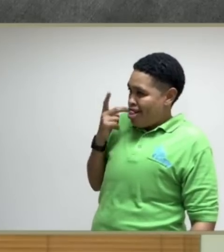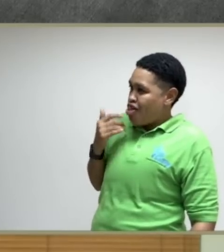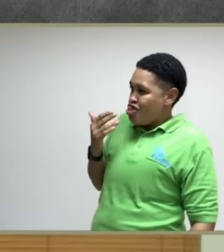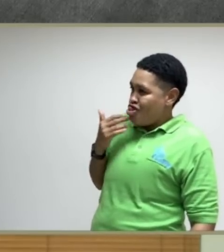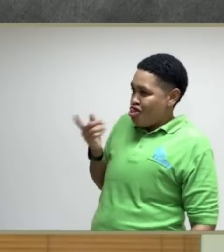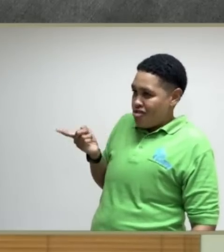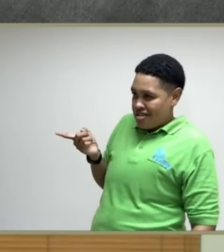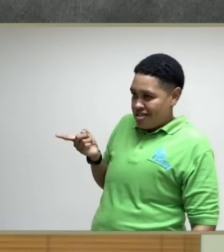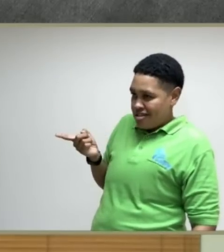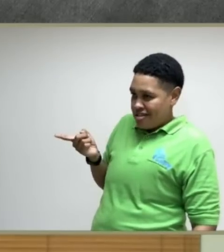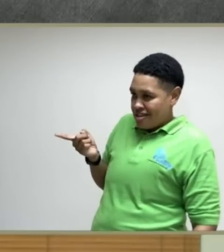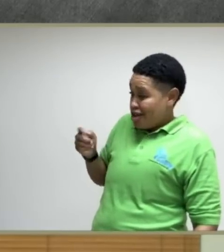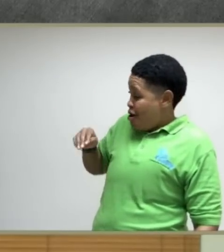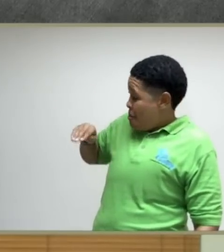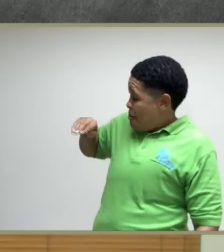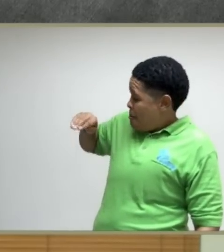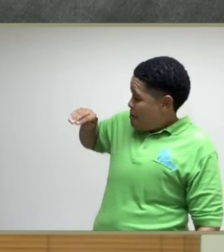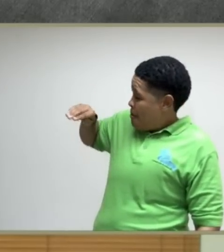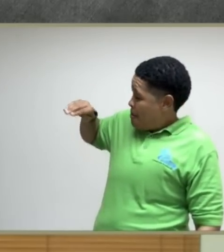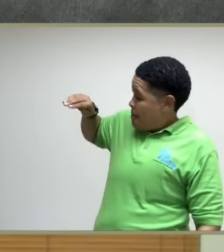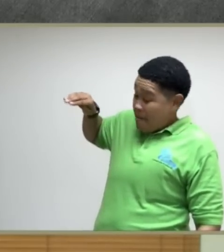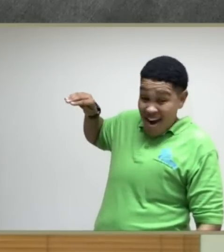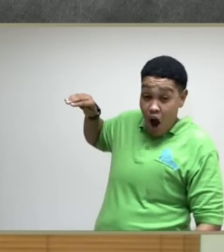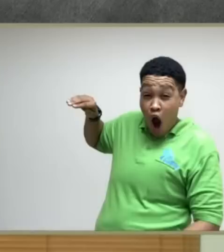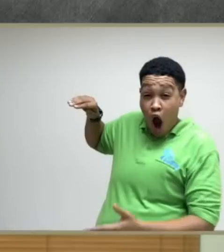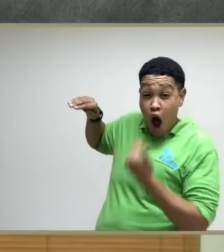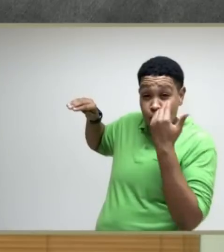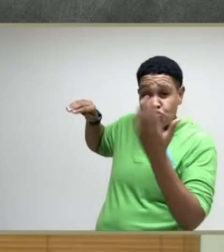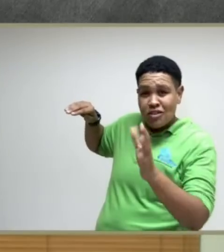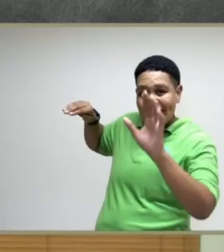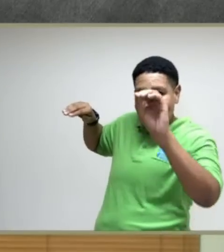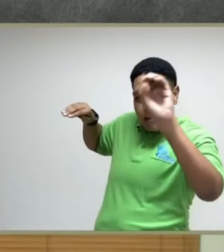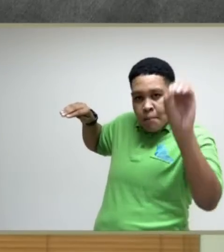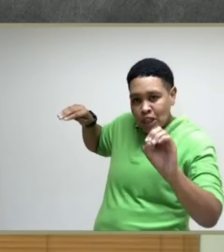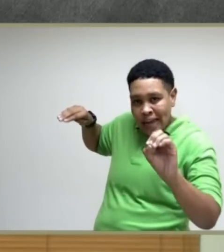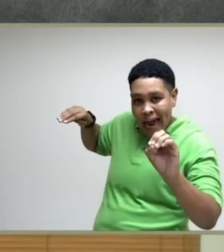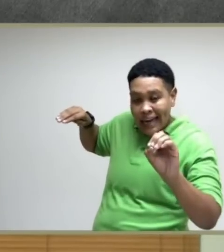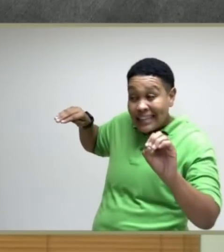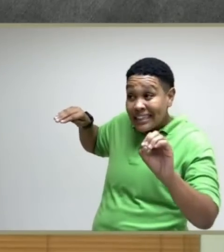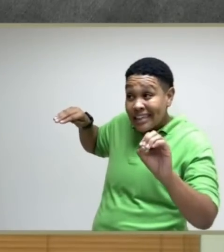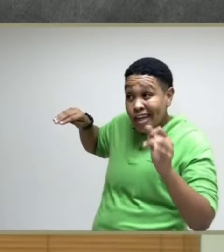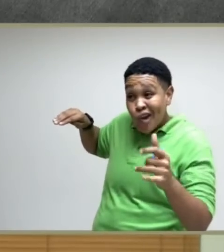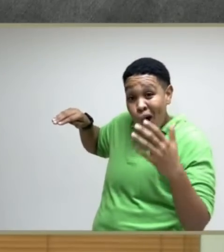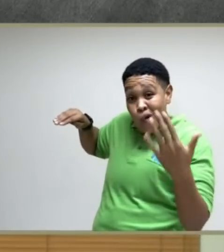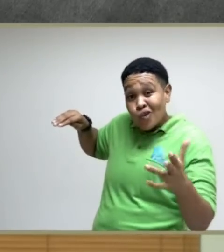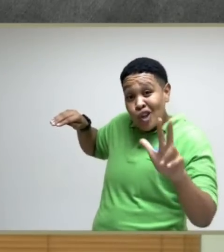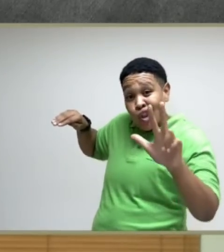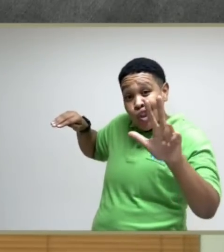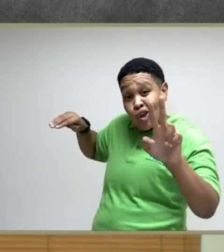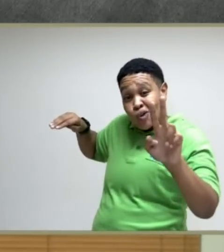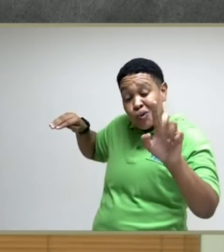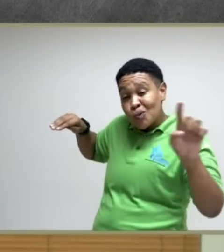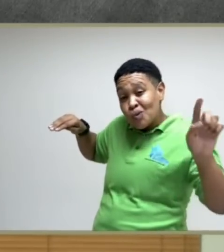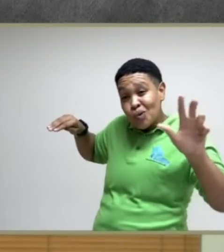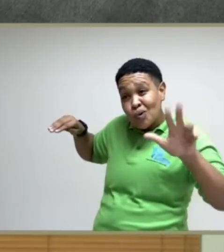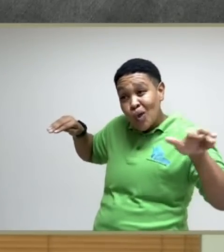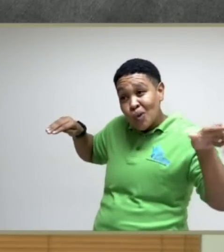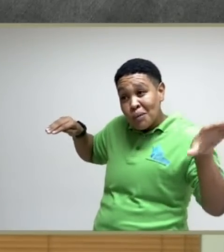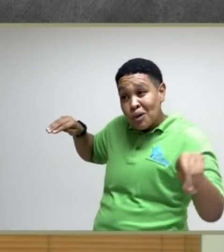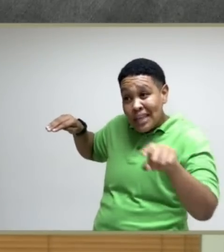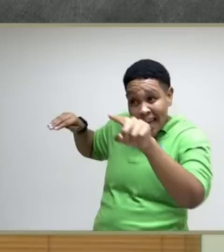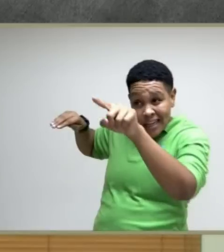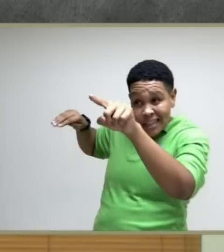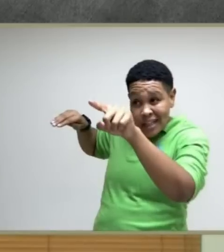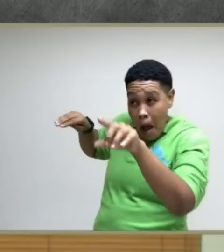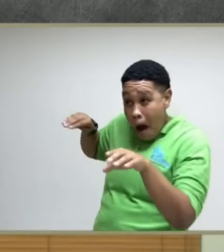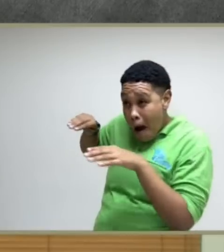to almost 50% positivity rate, and now we're at about 33%. So we can clearly